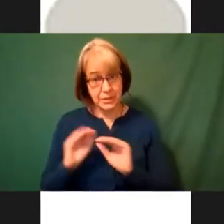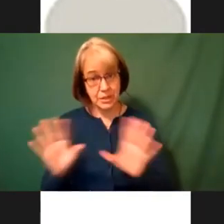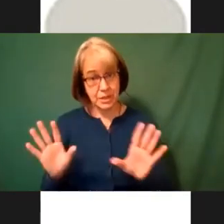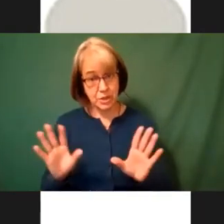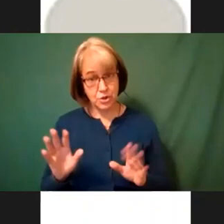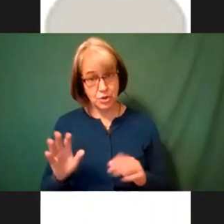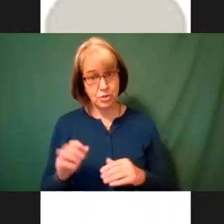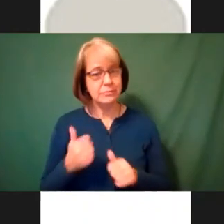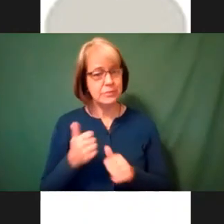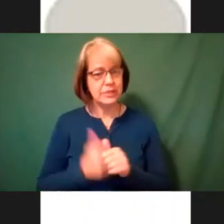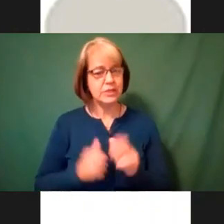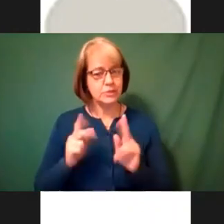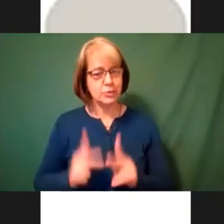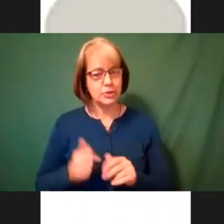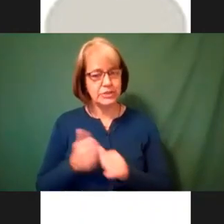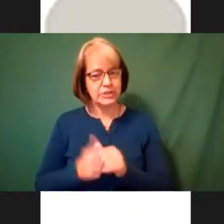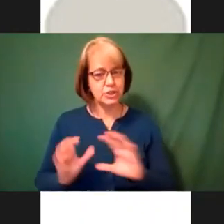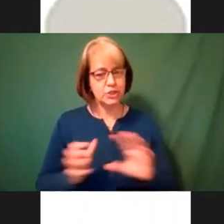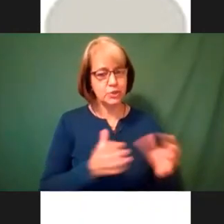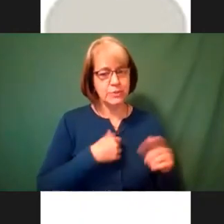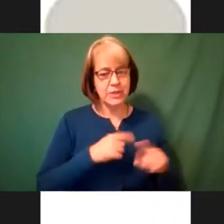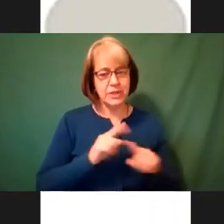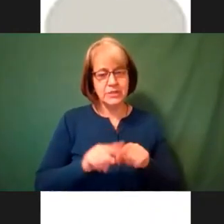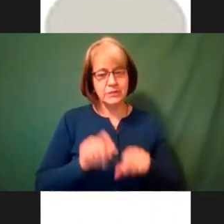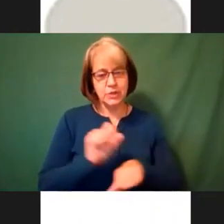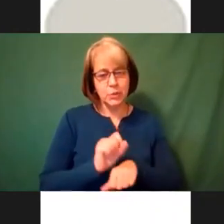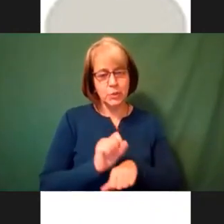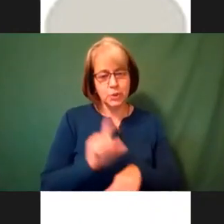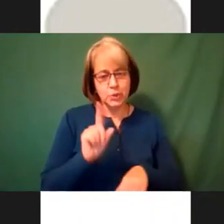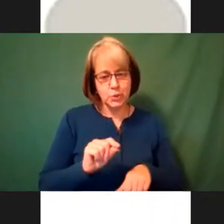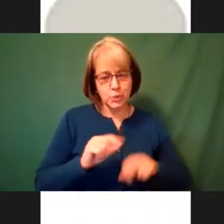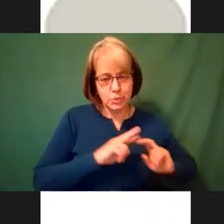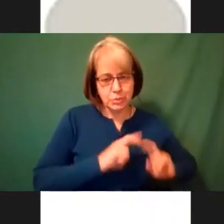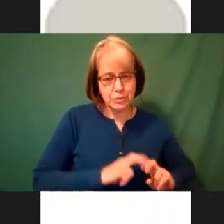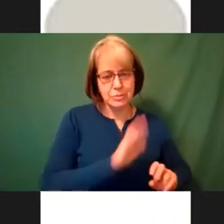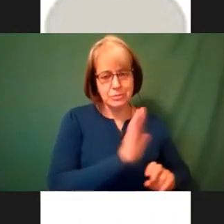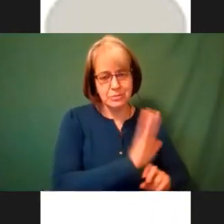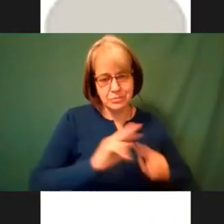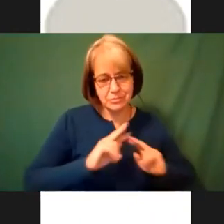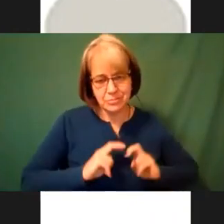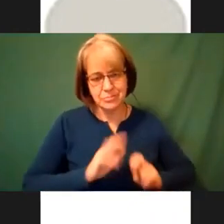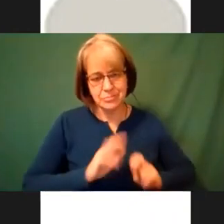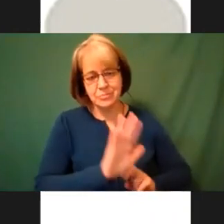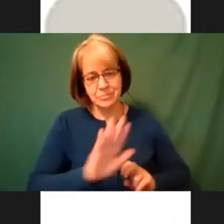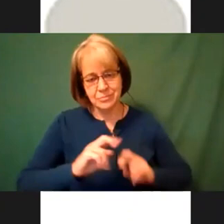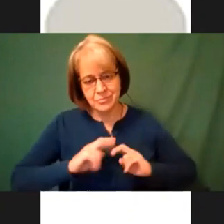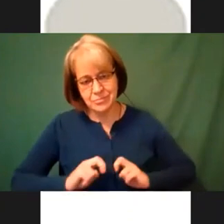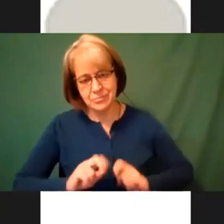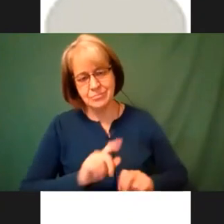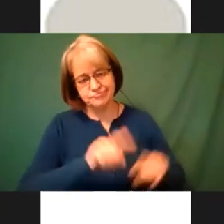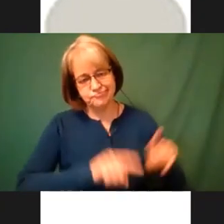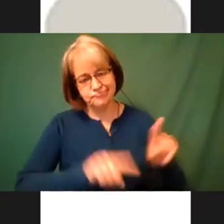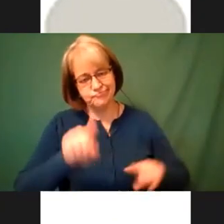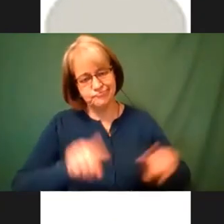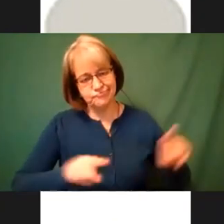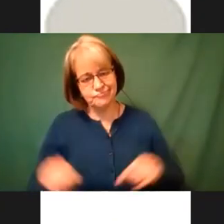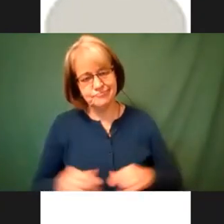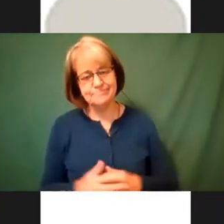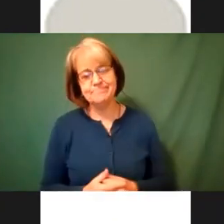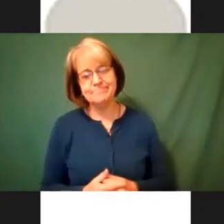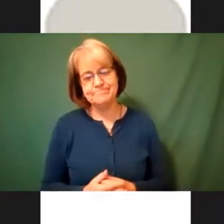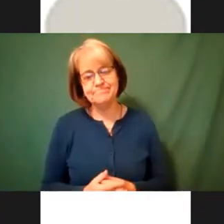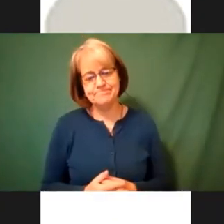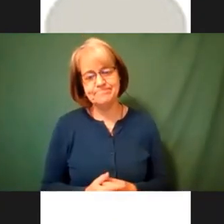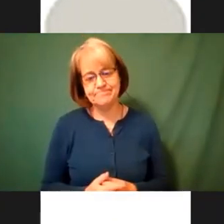do. Right. And that, you know, that's the hard place to stand. I one of the things